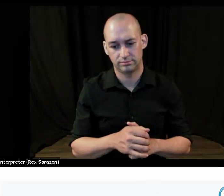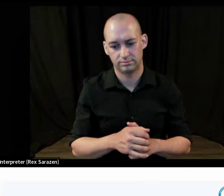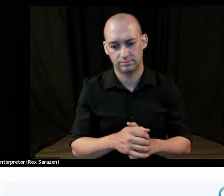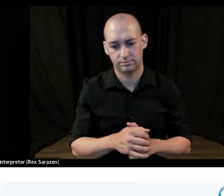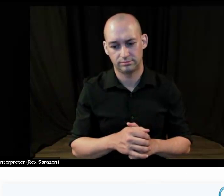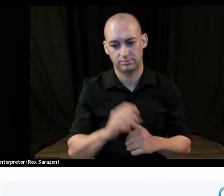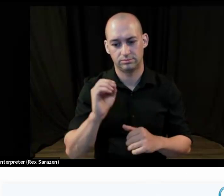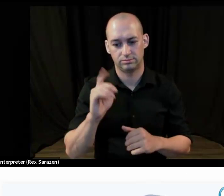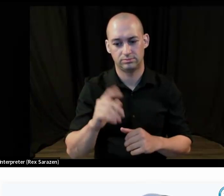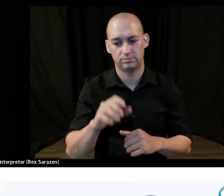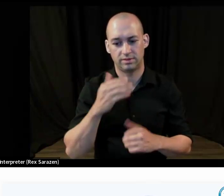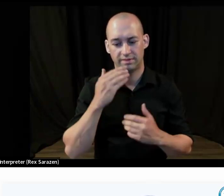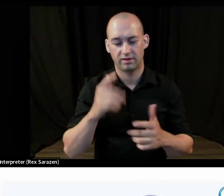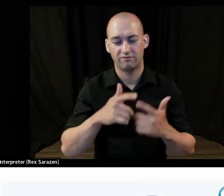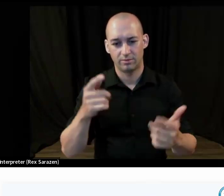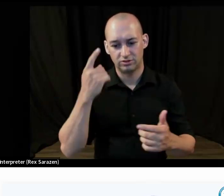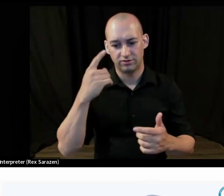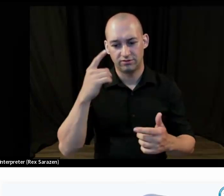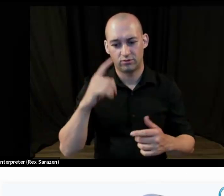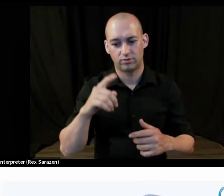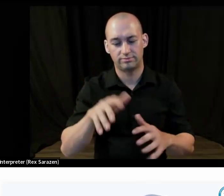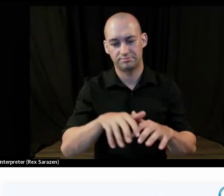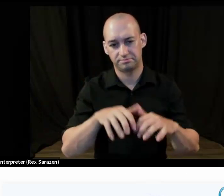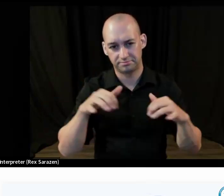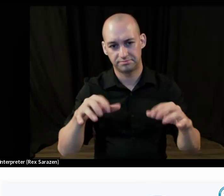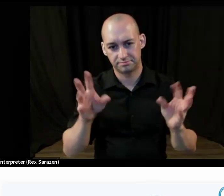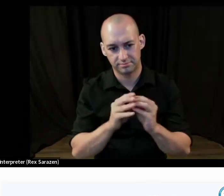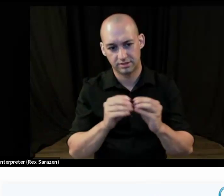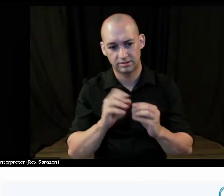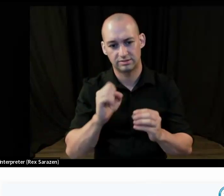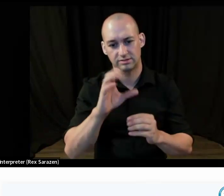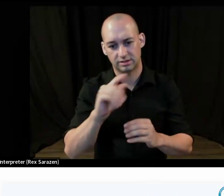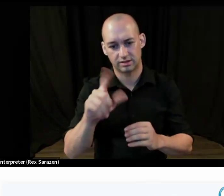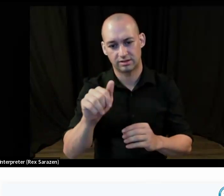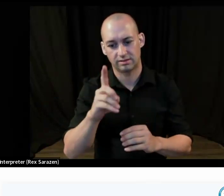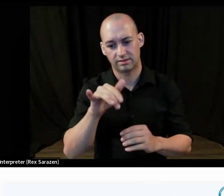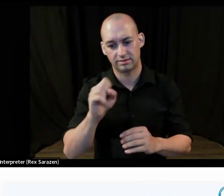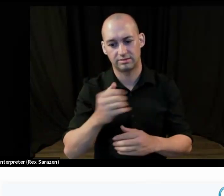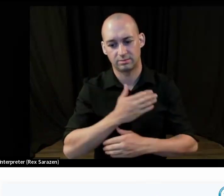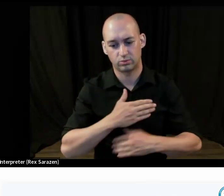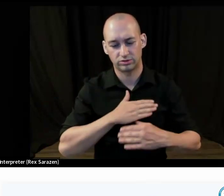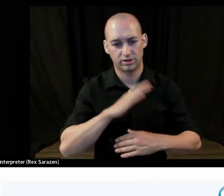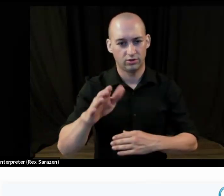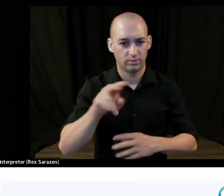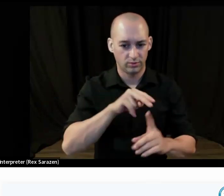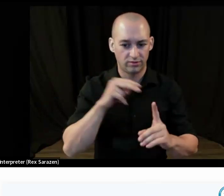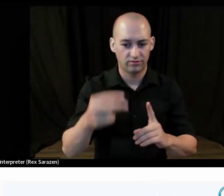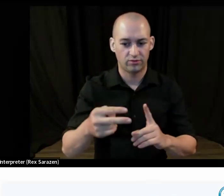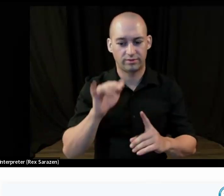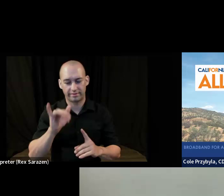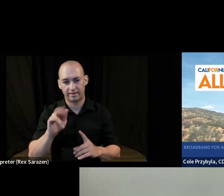Okay. Thank you so much for the session, Scott and Gladys. Really appreciate your insights on the NTI competitive grant. Like so